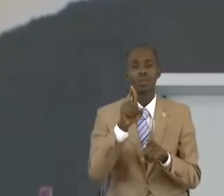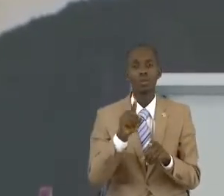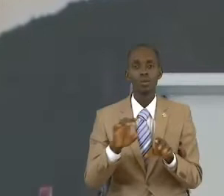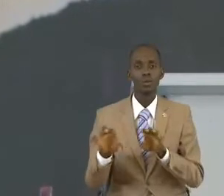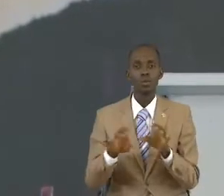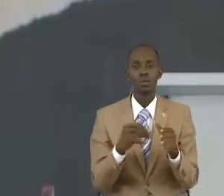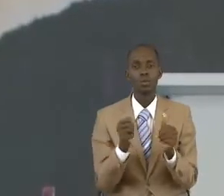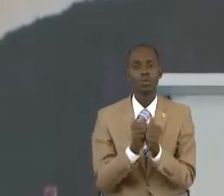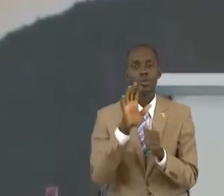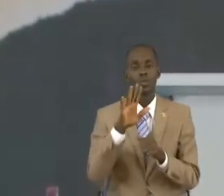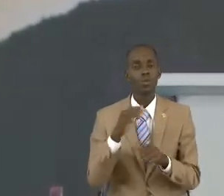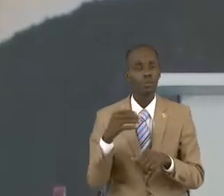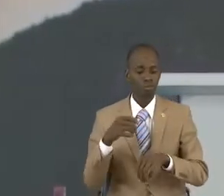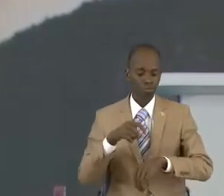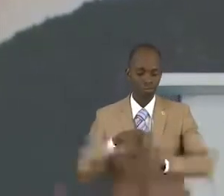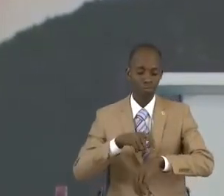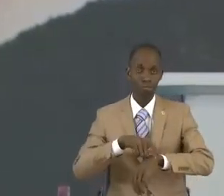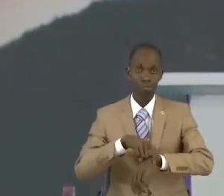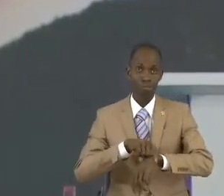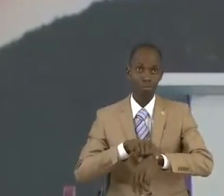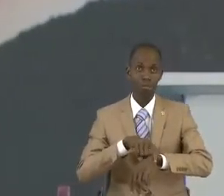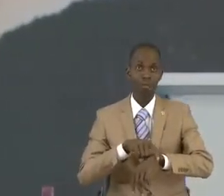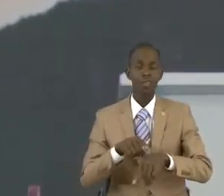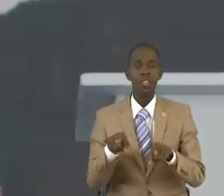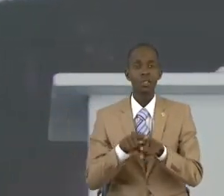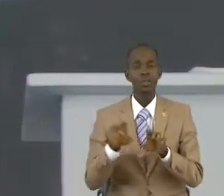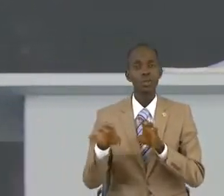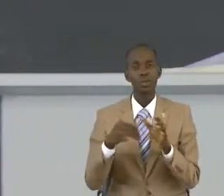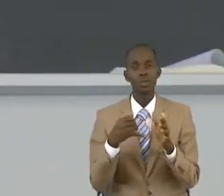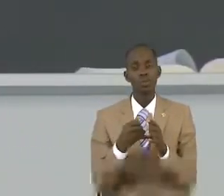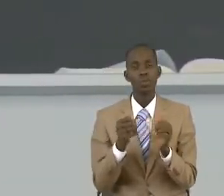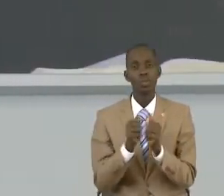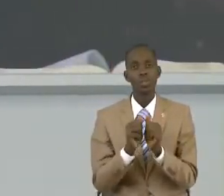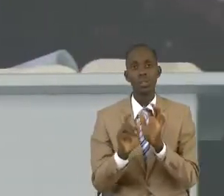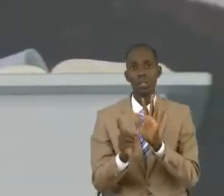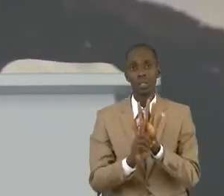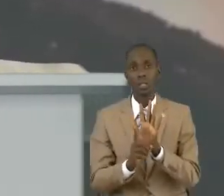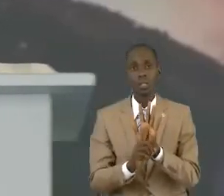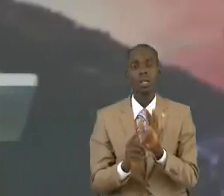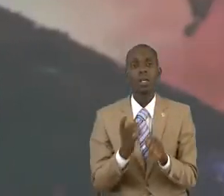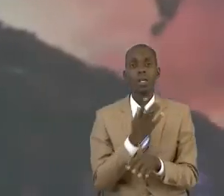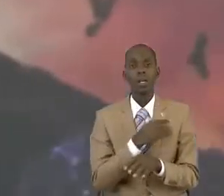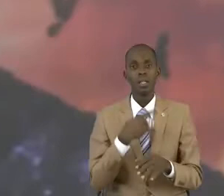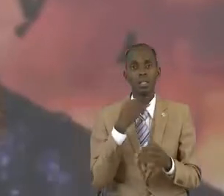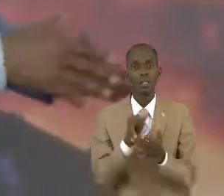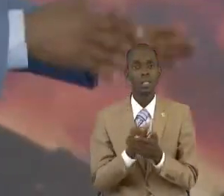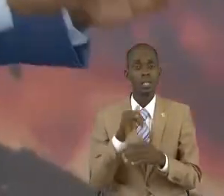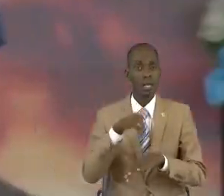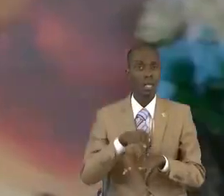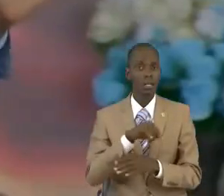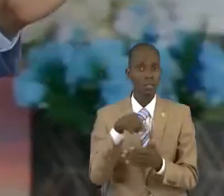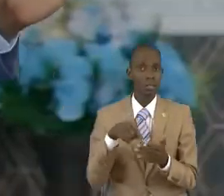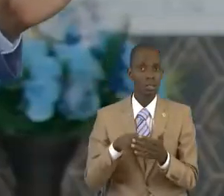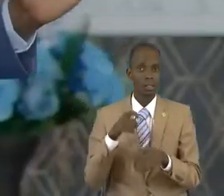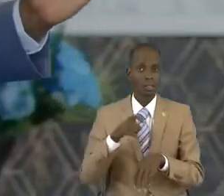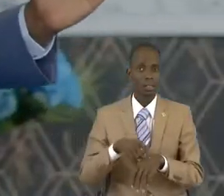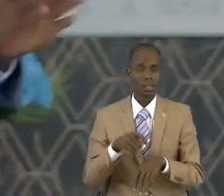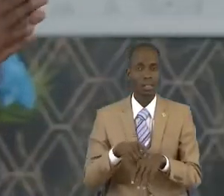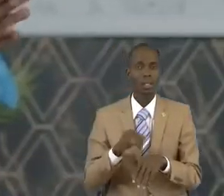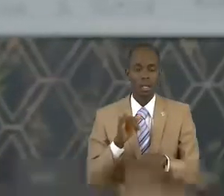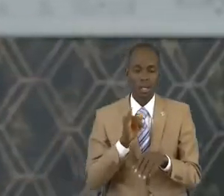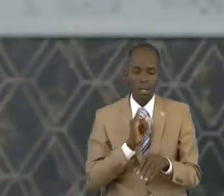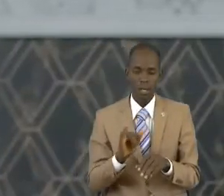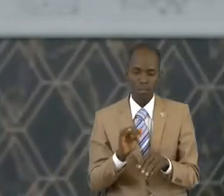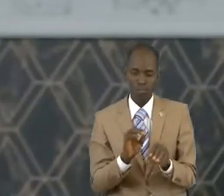you set an alarm, and you say, at this time, I set it for